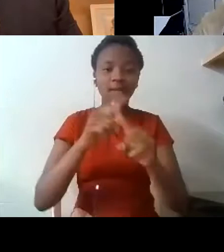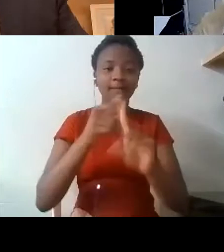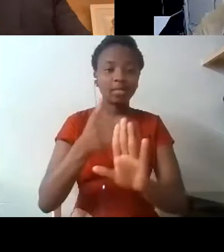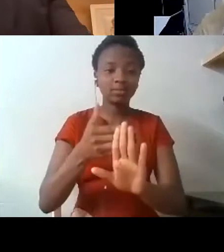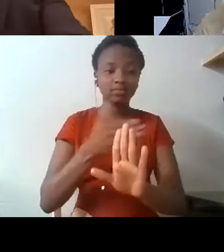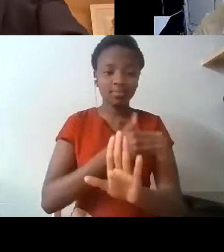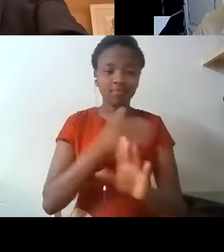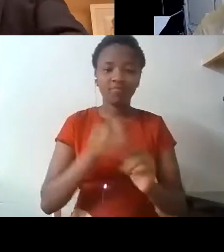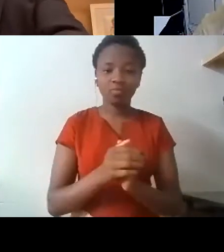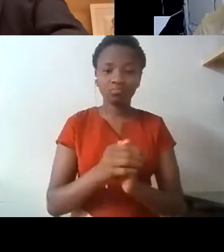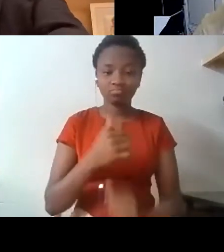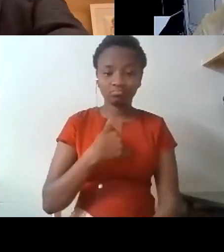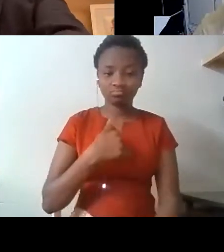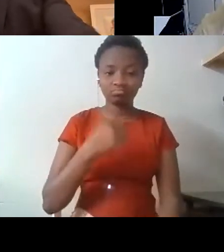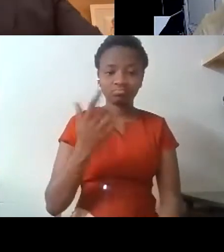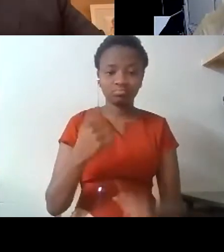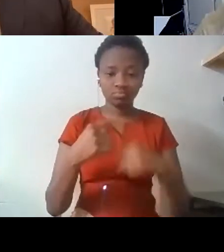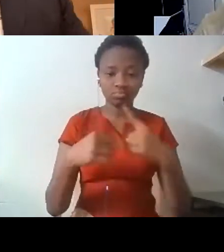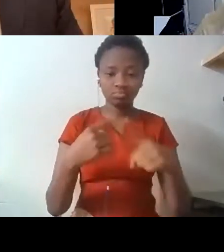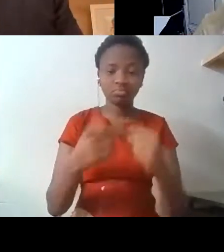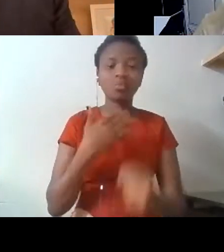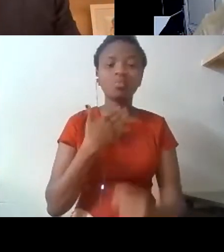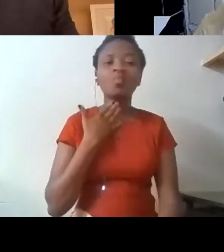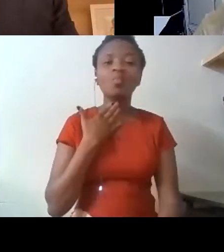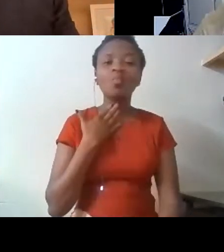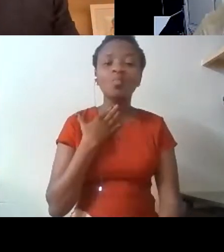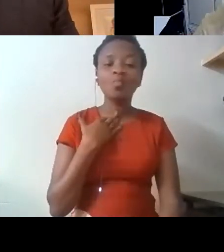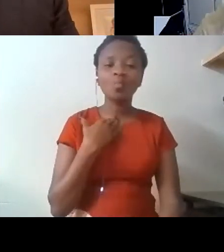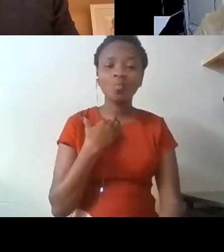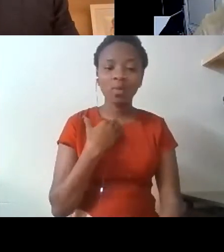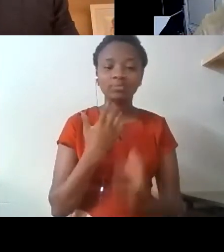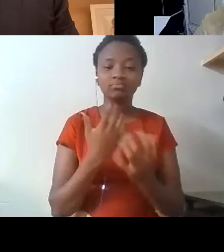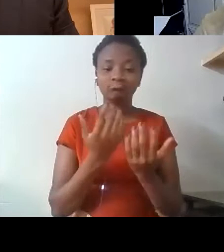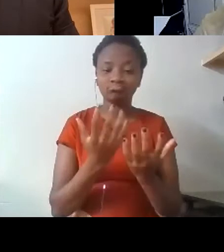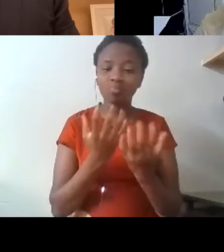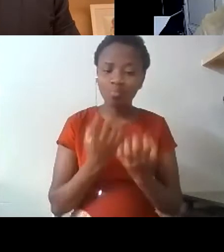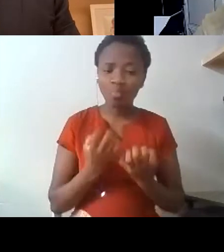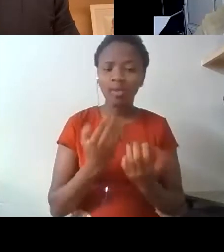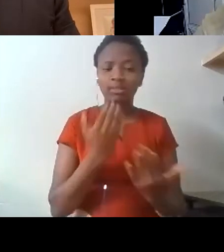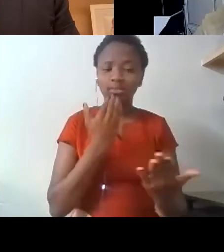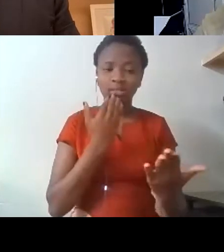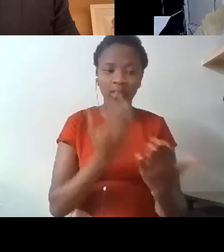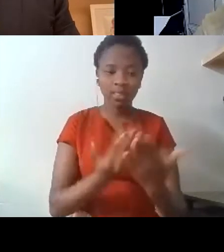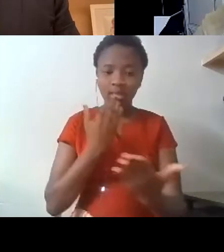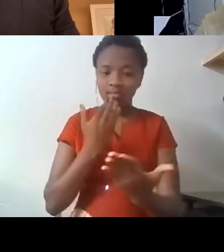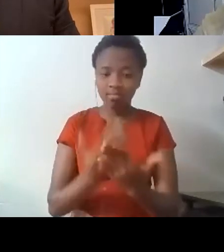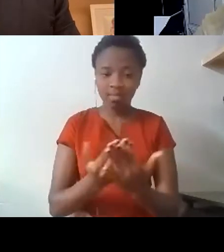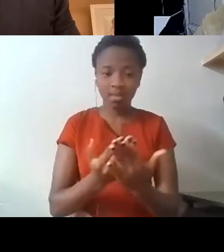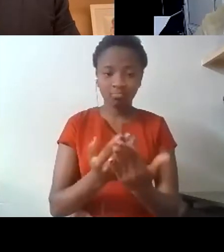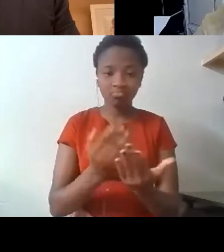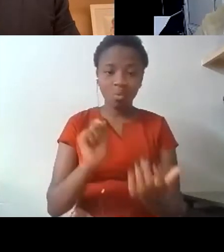that, I really want to thank everyone who was involved in the elaboration of the report. First of all, those